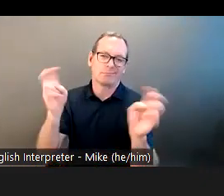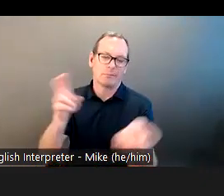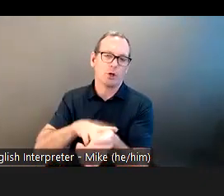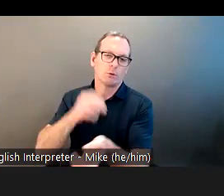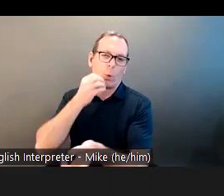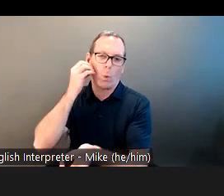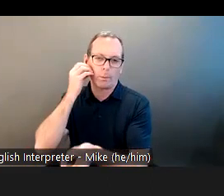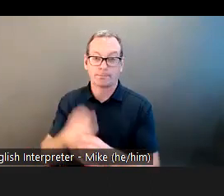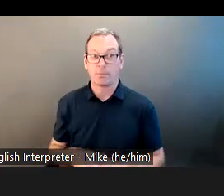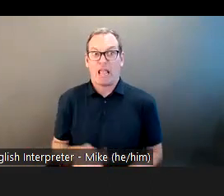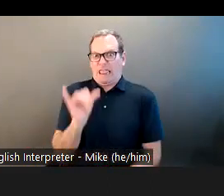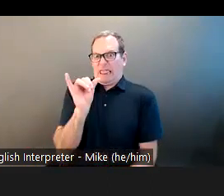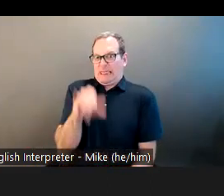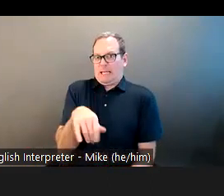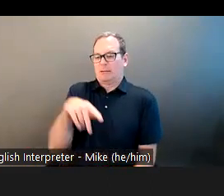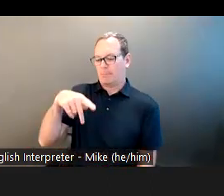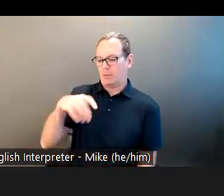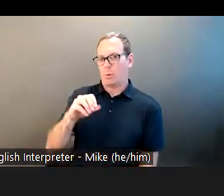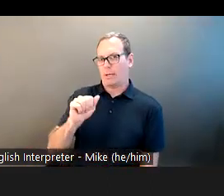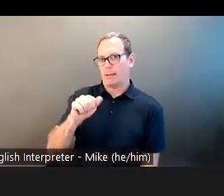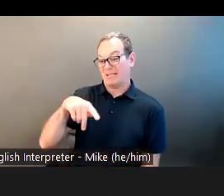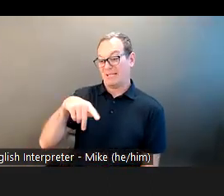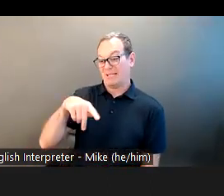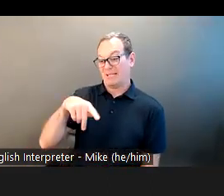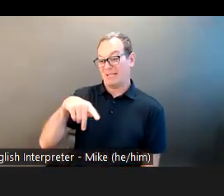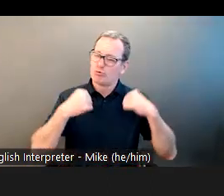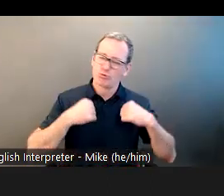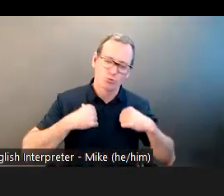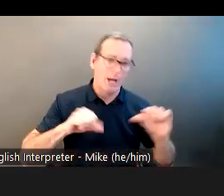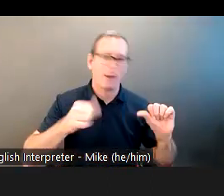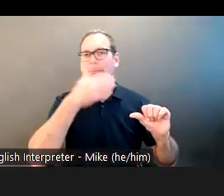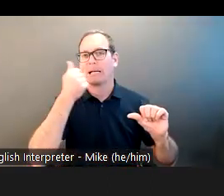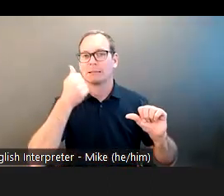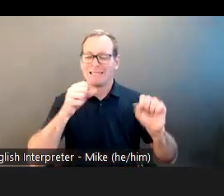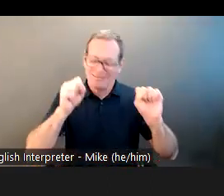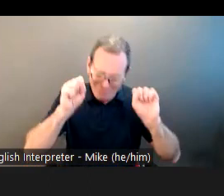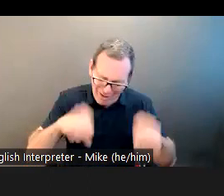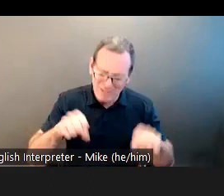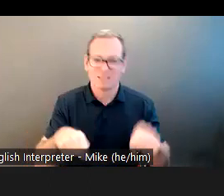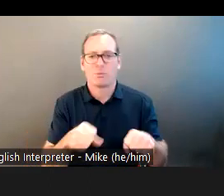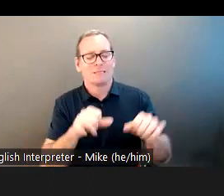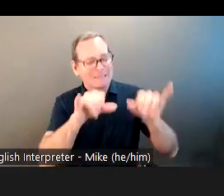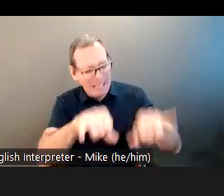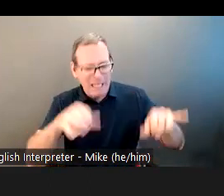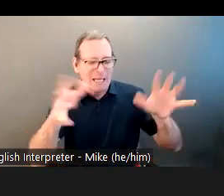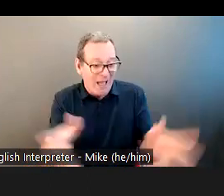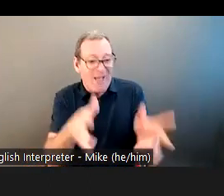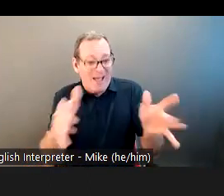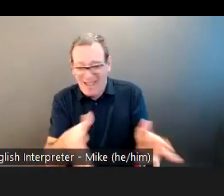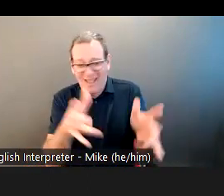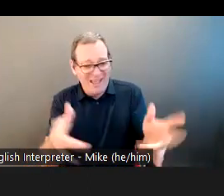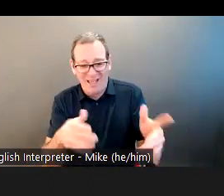to follow the wishes to the extent that's reasonable and possible. But if it's no longer possible, you have to work in their best